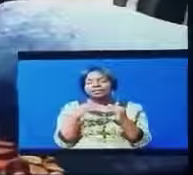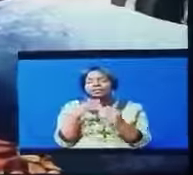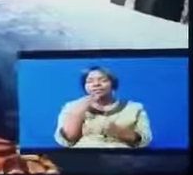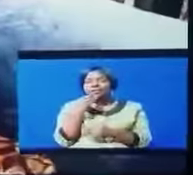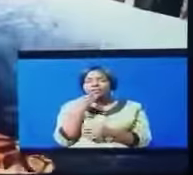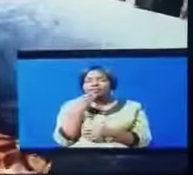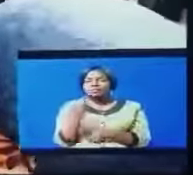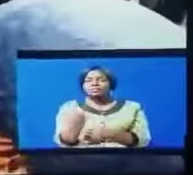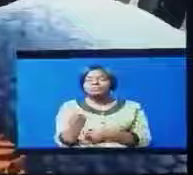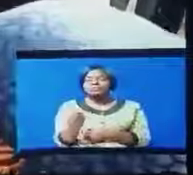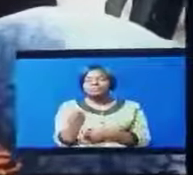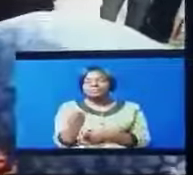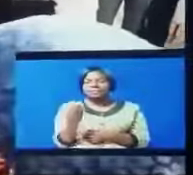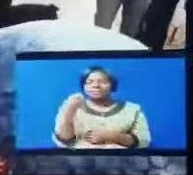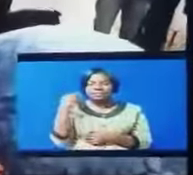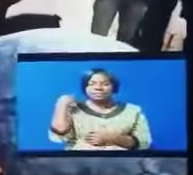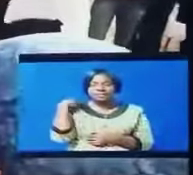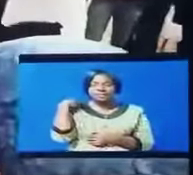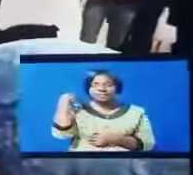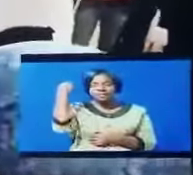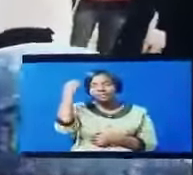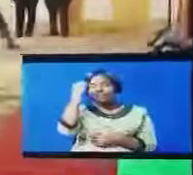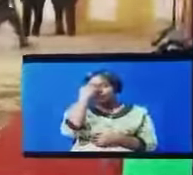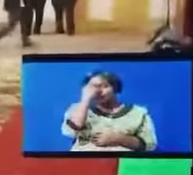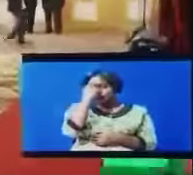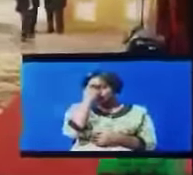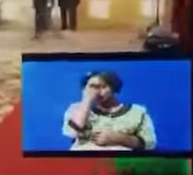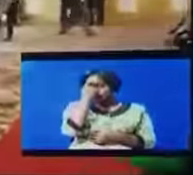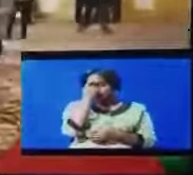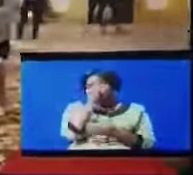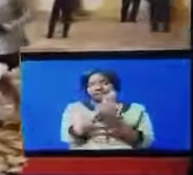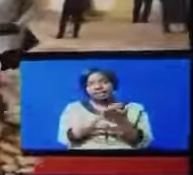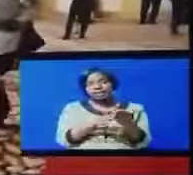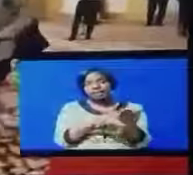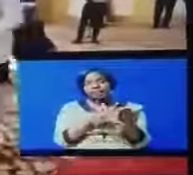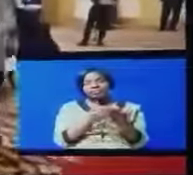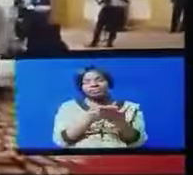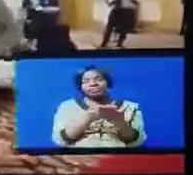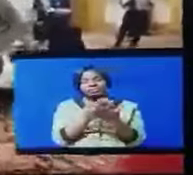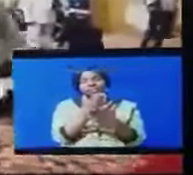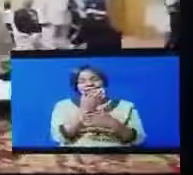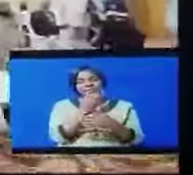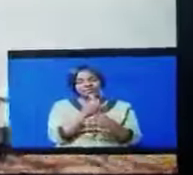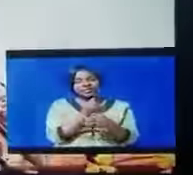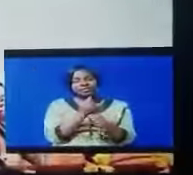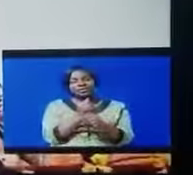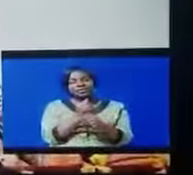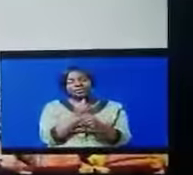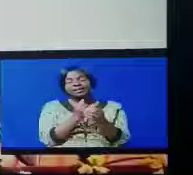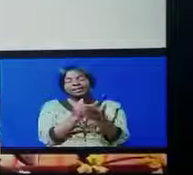Indian government for the support, saying the initiative will make a difference at all levels.